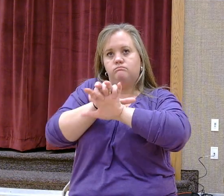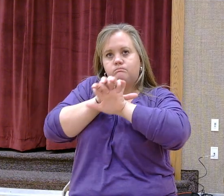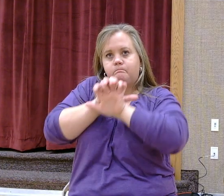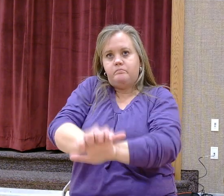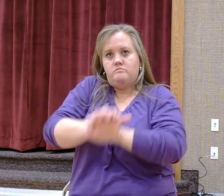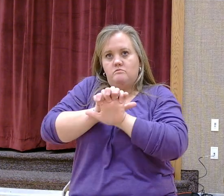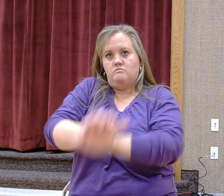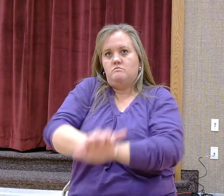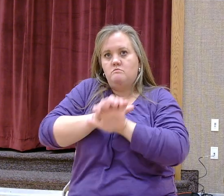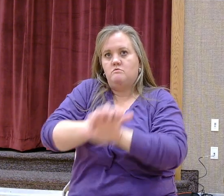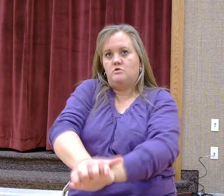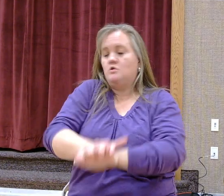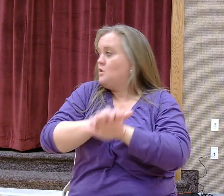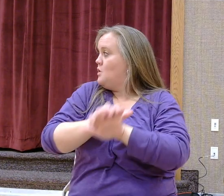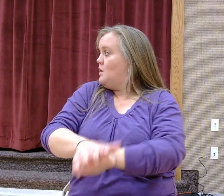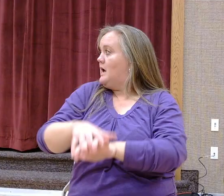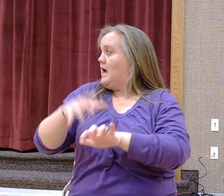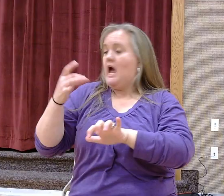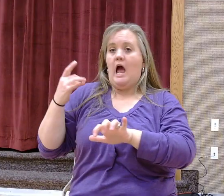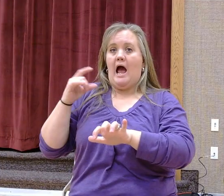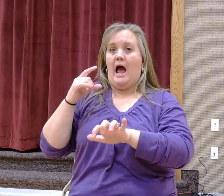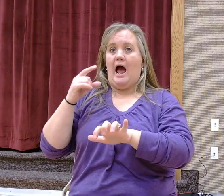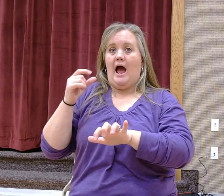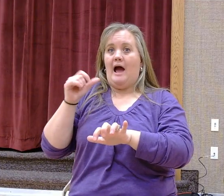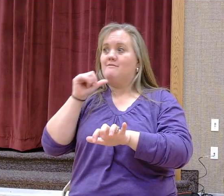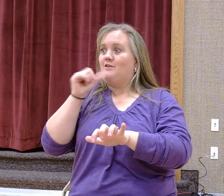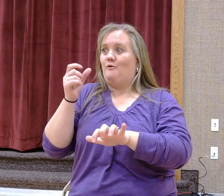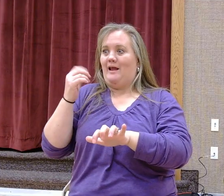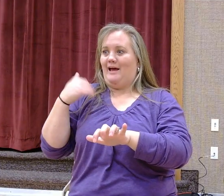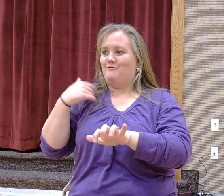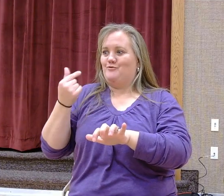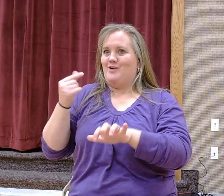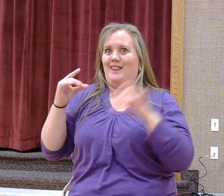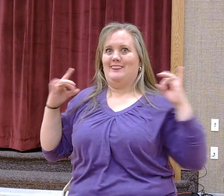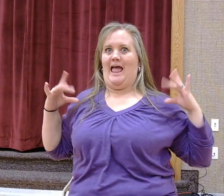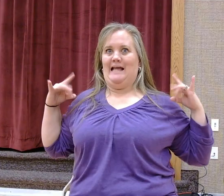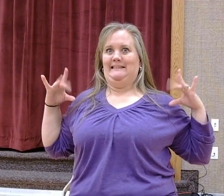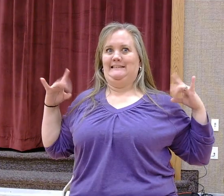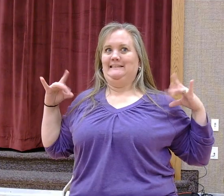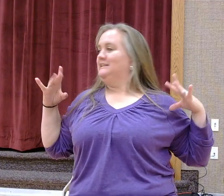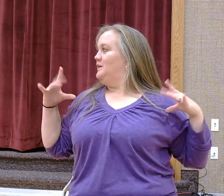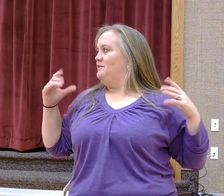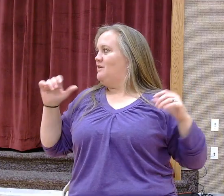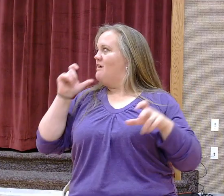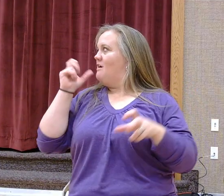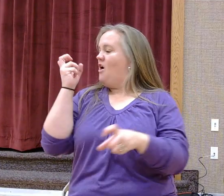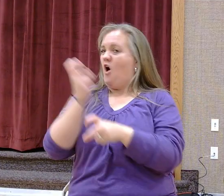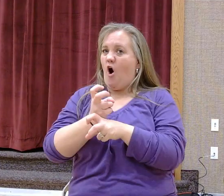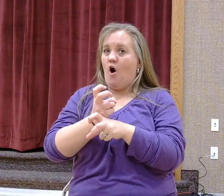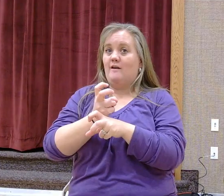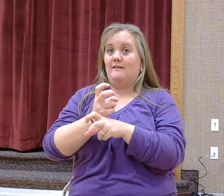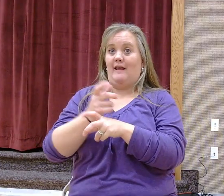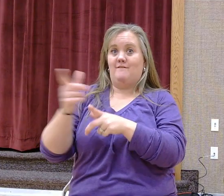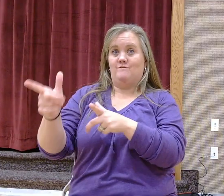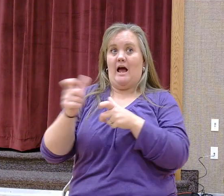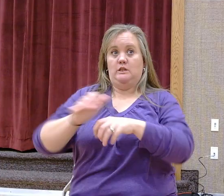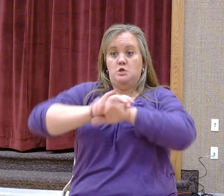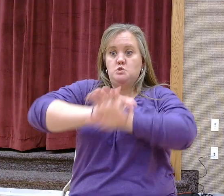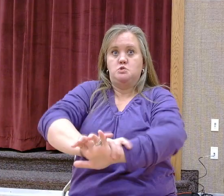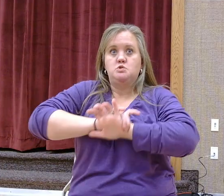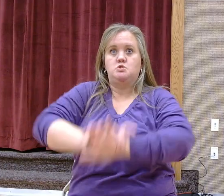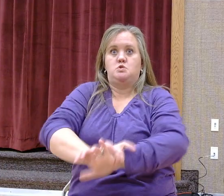I'm getting 2 green lights. Oh, maybe I'm not doing it good enough. So you want to press down hard and fast, 100